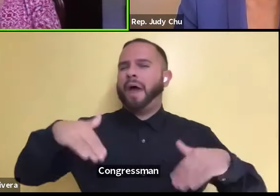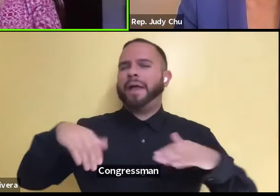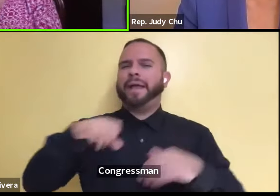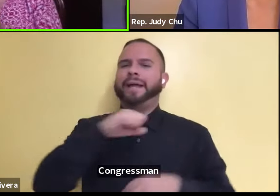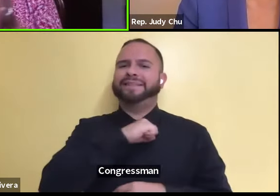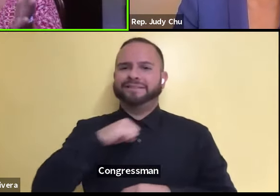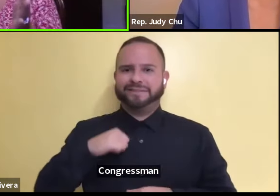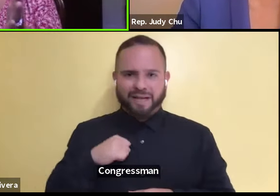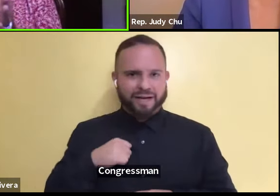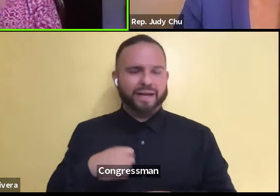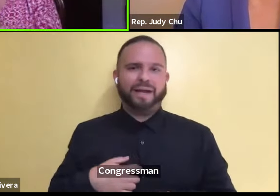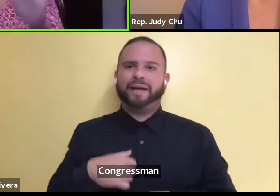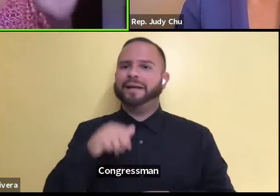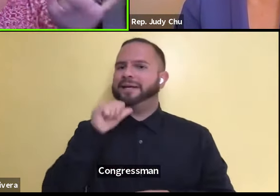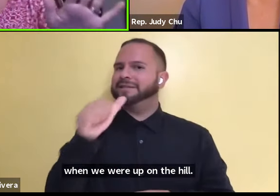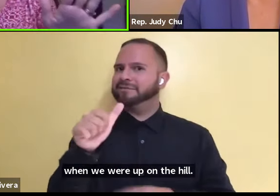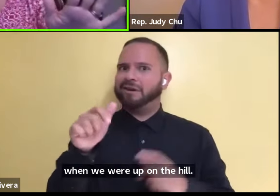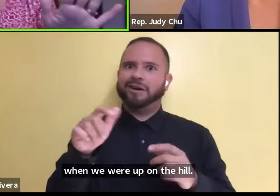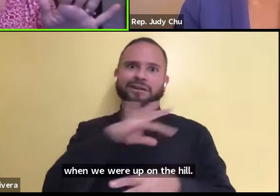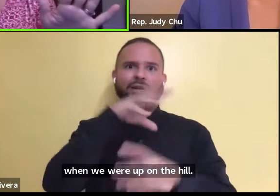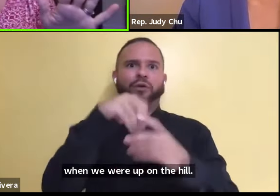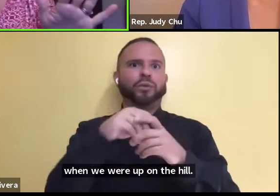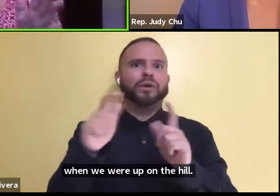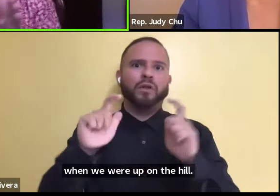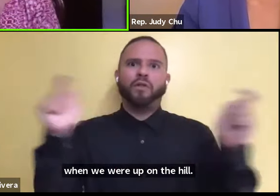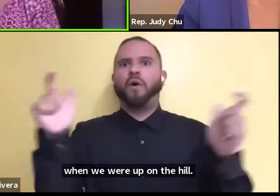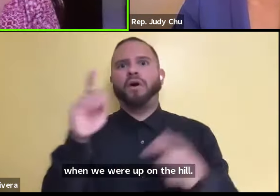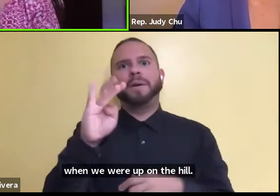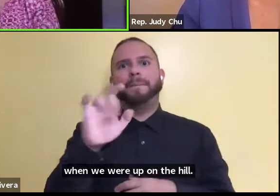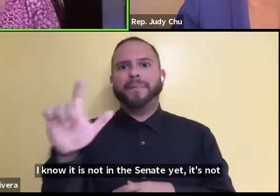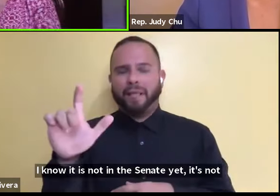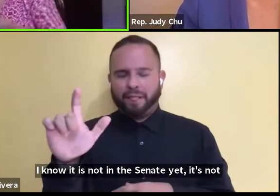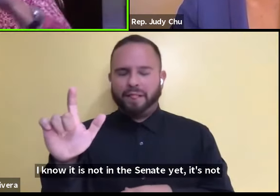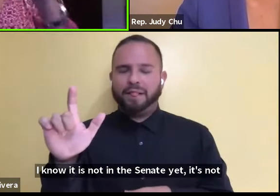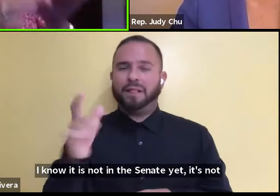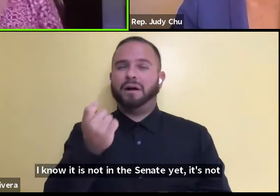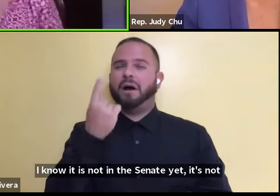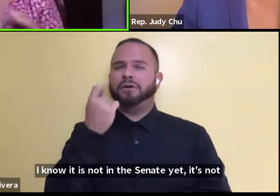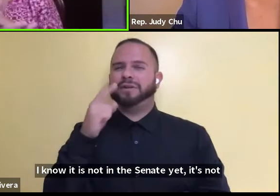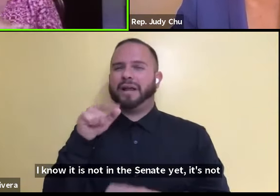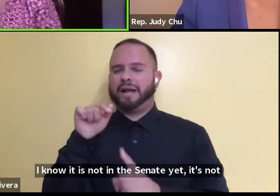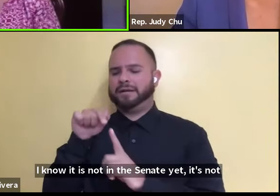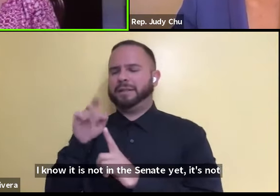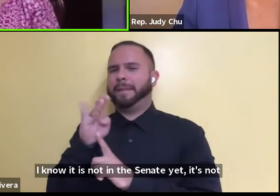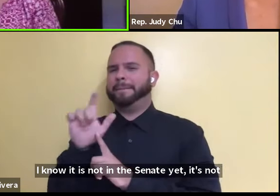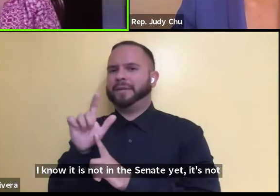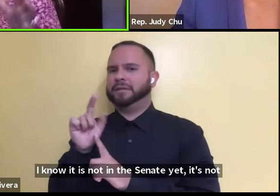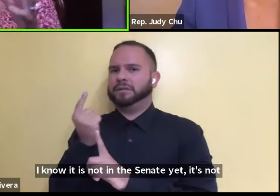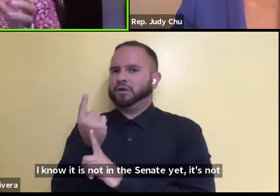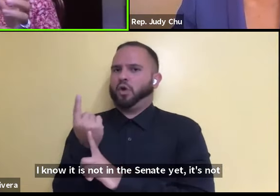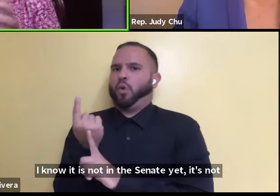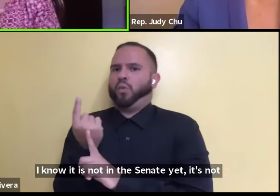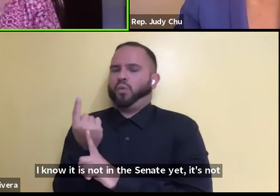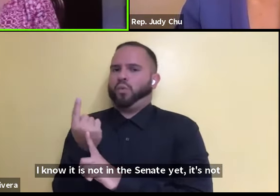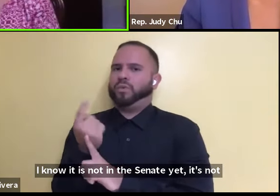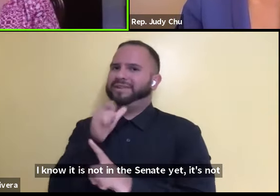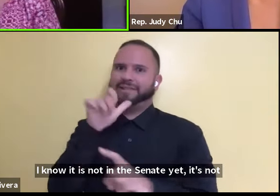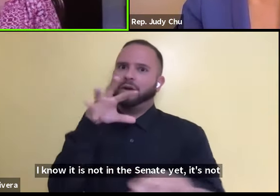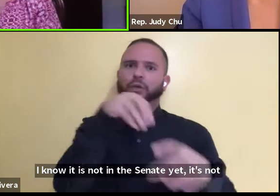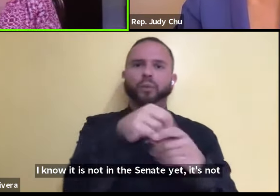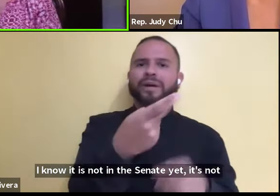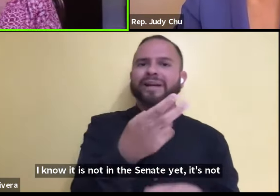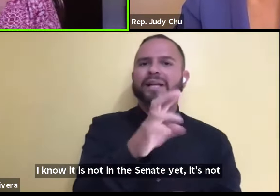not in any large relief bill. It's a standalone bill. I want everybody to understand that different. It's not in the HEROES Act. It's something that's by